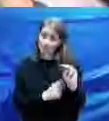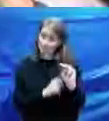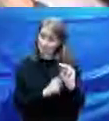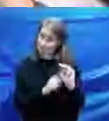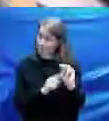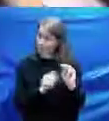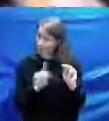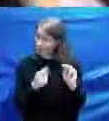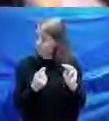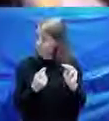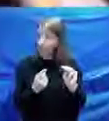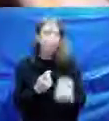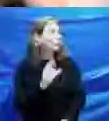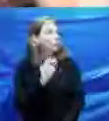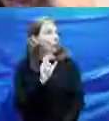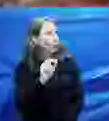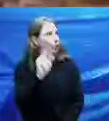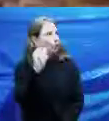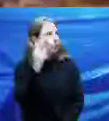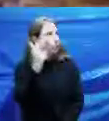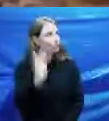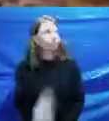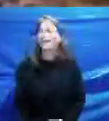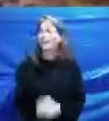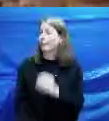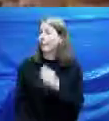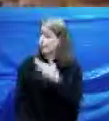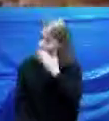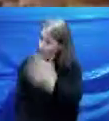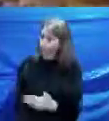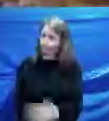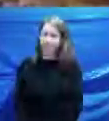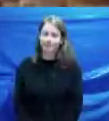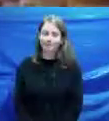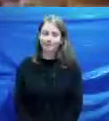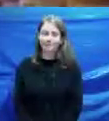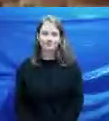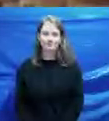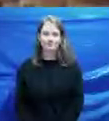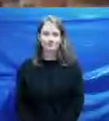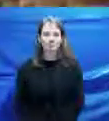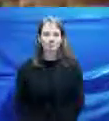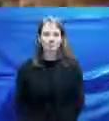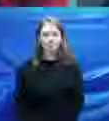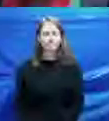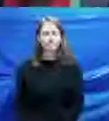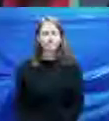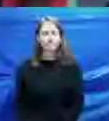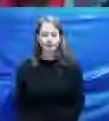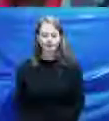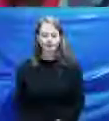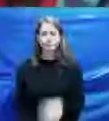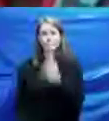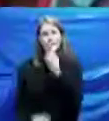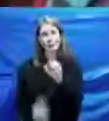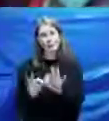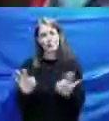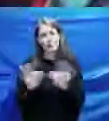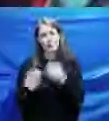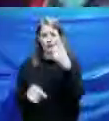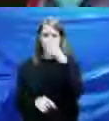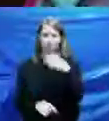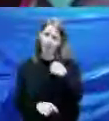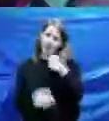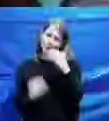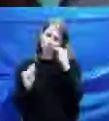Centimeters cubed. Centimeters cubed. Excellent. It was really important for me for my students to understand that volume is just an application of multiplication. So